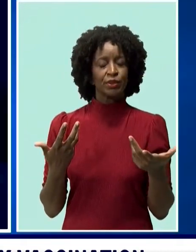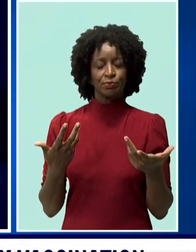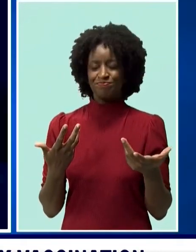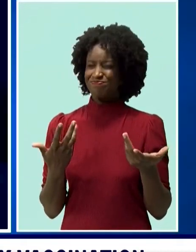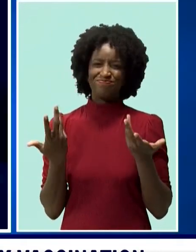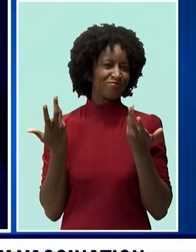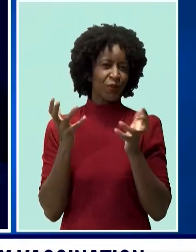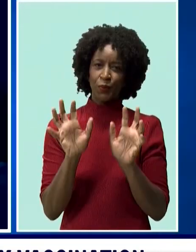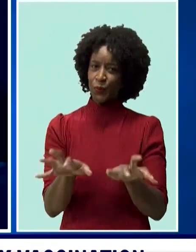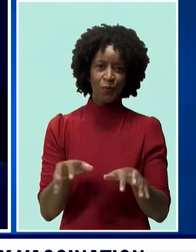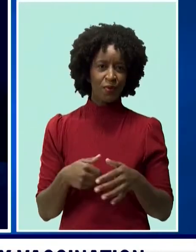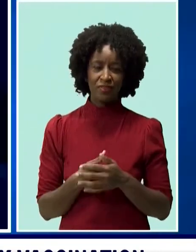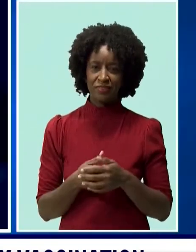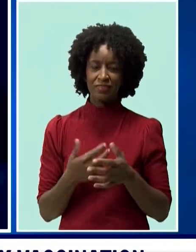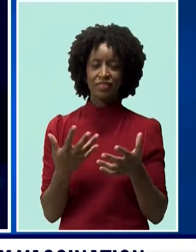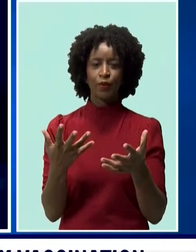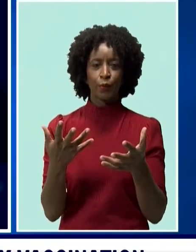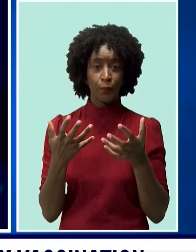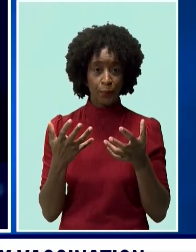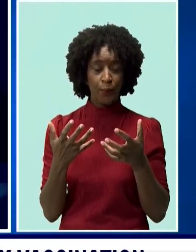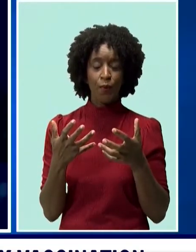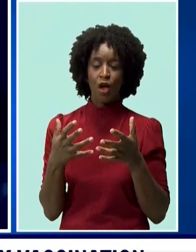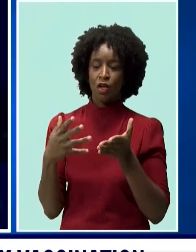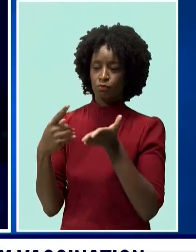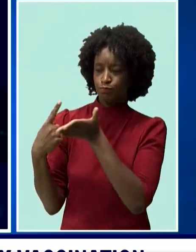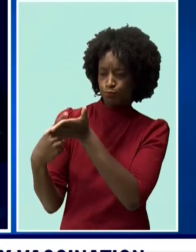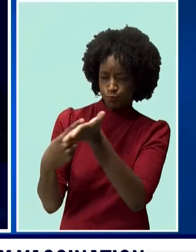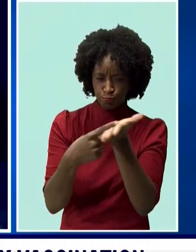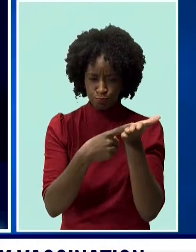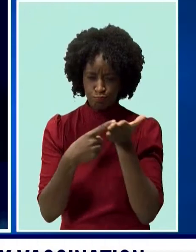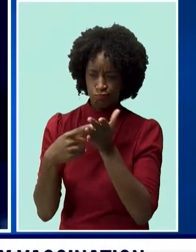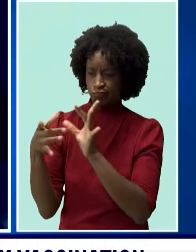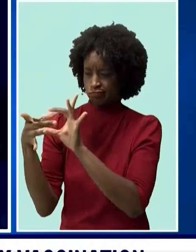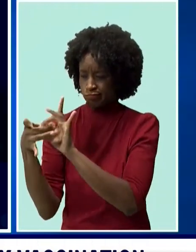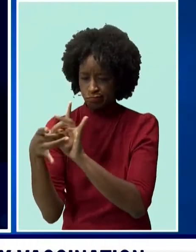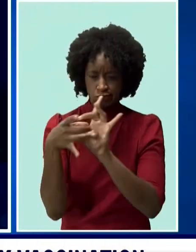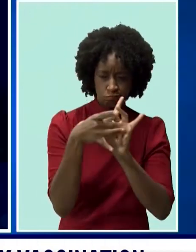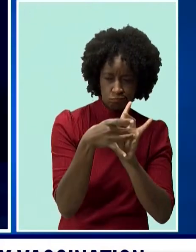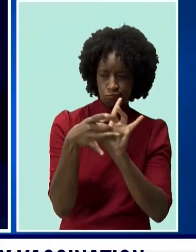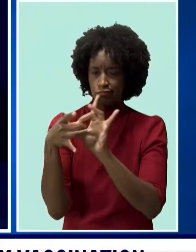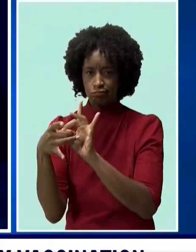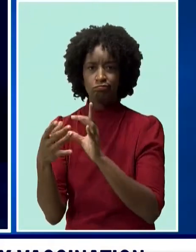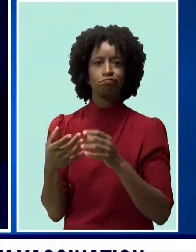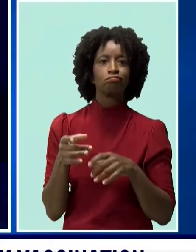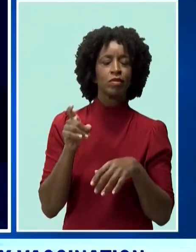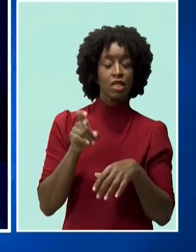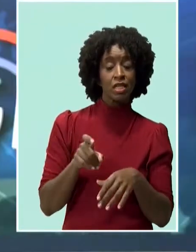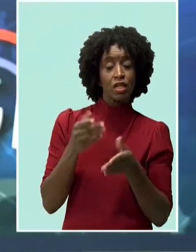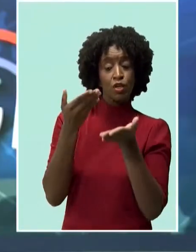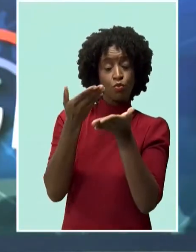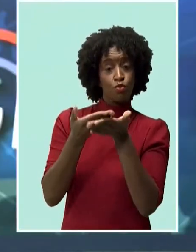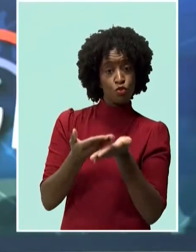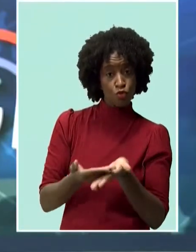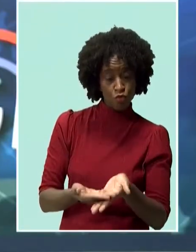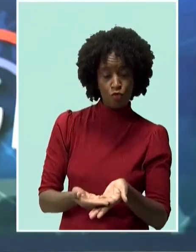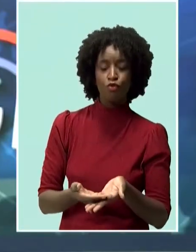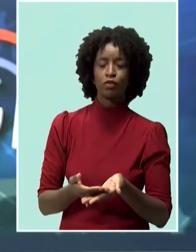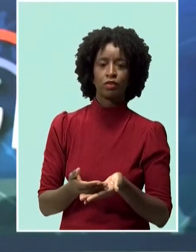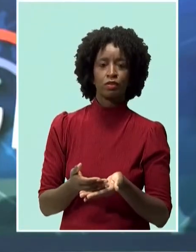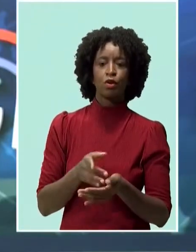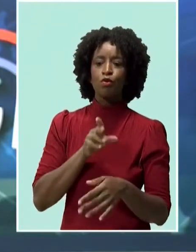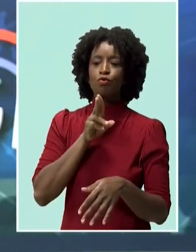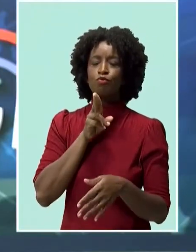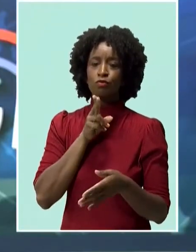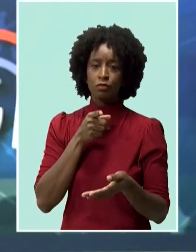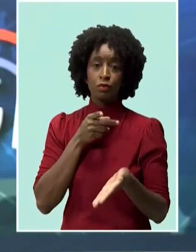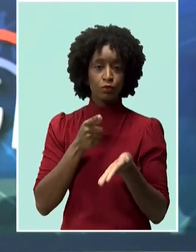And we don't want to have that. We want to make sure that we are talking to each other. And as Dr. Best mentioned, we need to get those facts out there. Well, coming up on